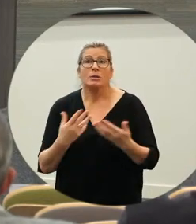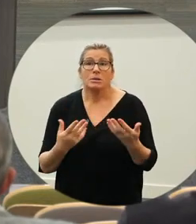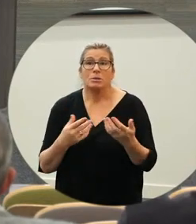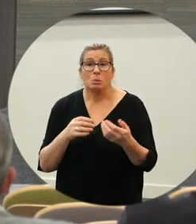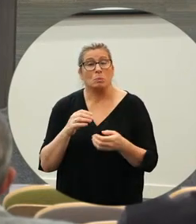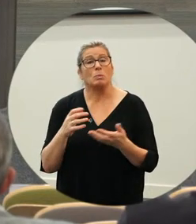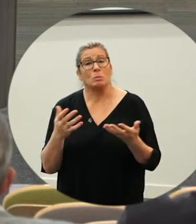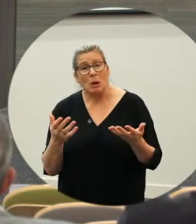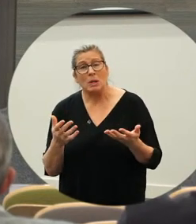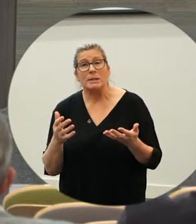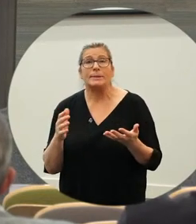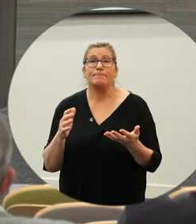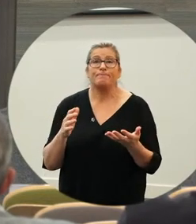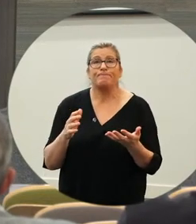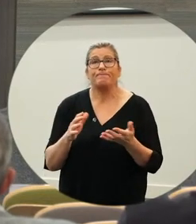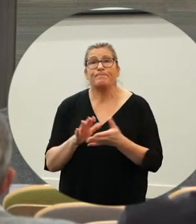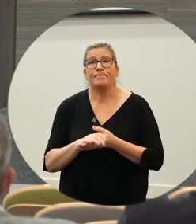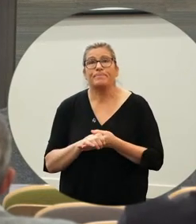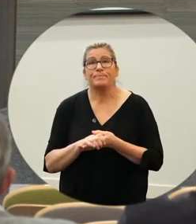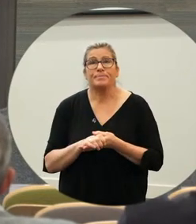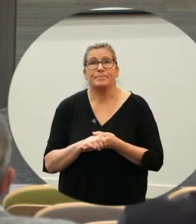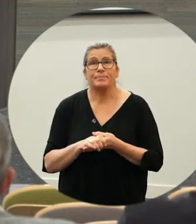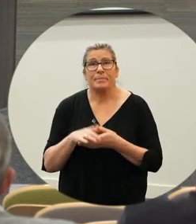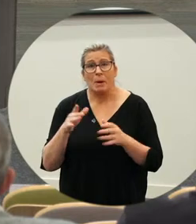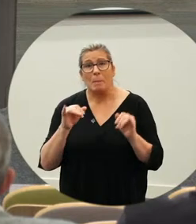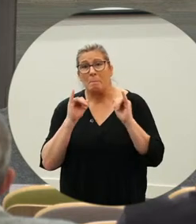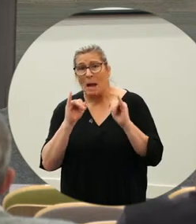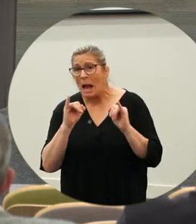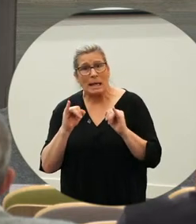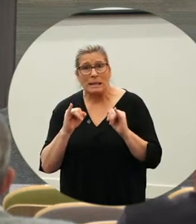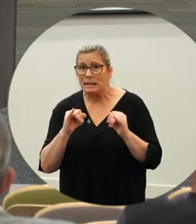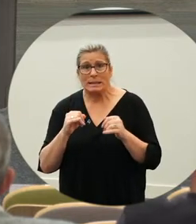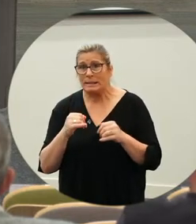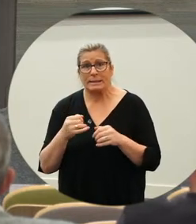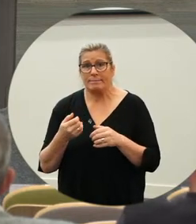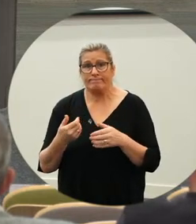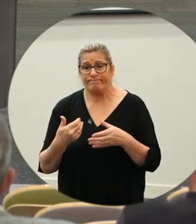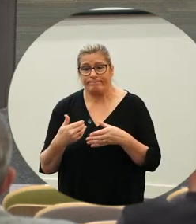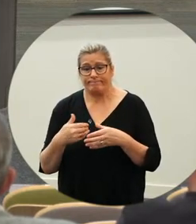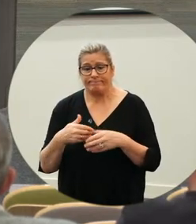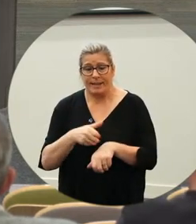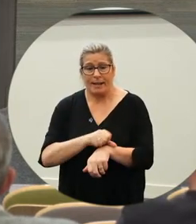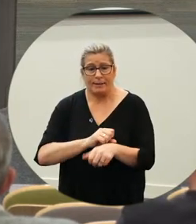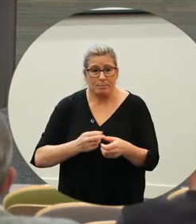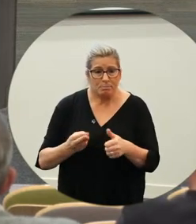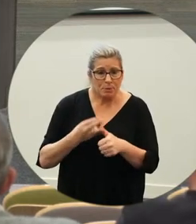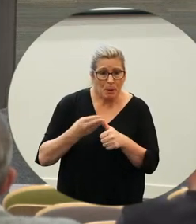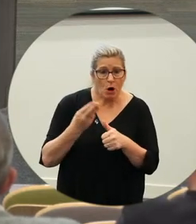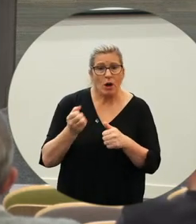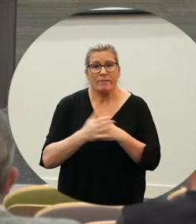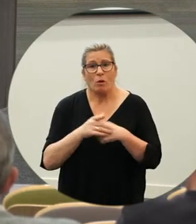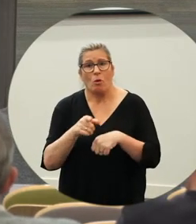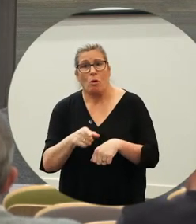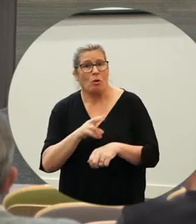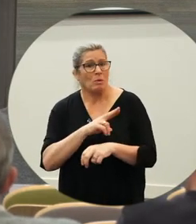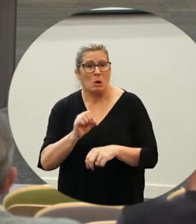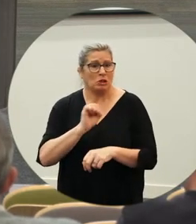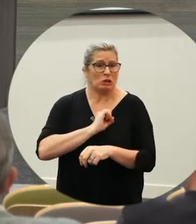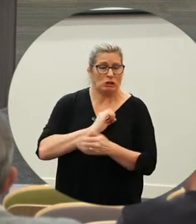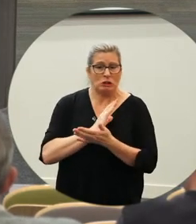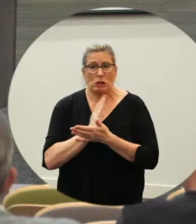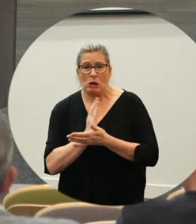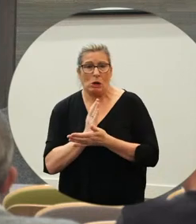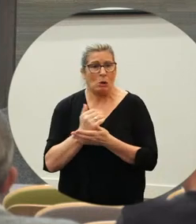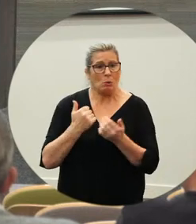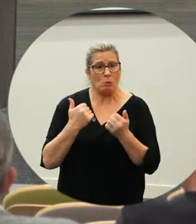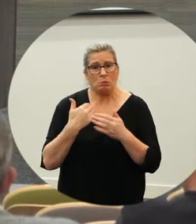was searing. They were badly equipped. They were aging. They weren't sure what their role would be if